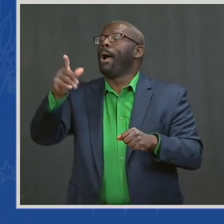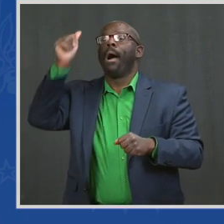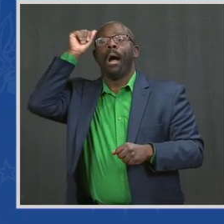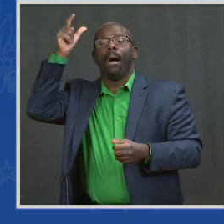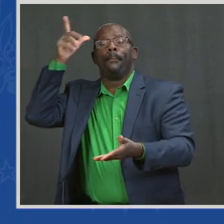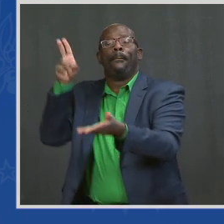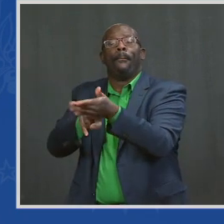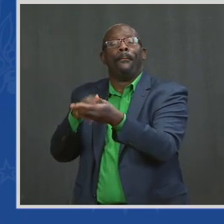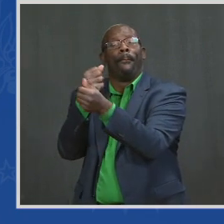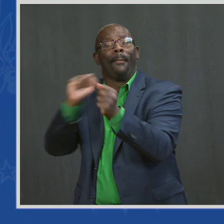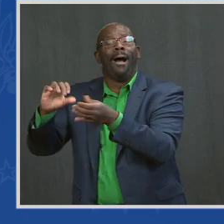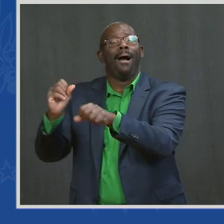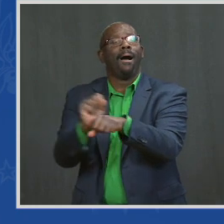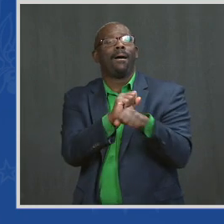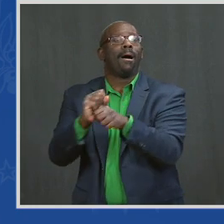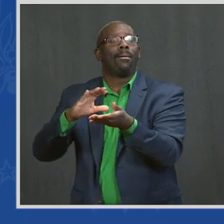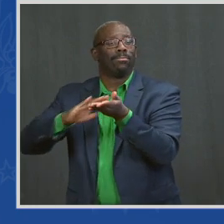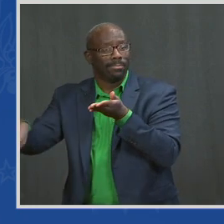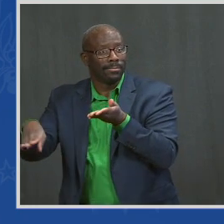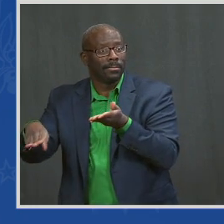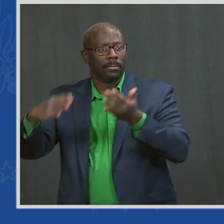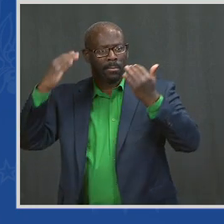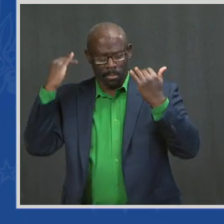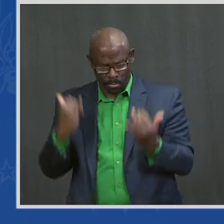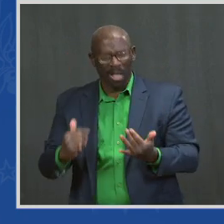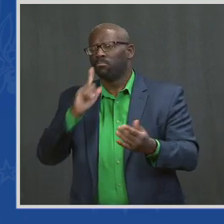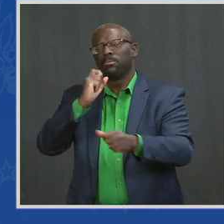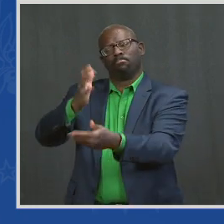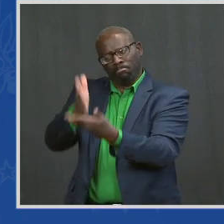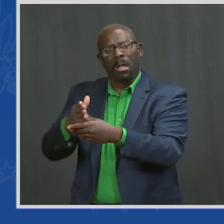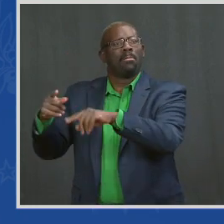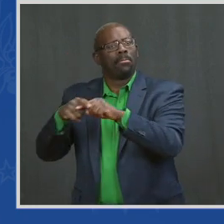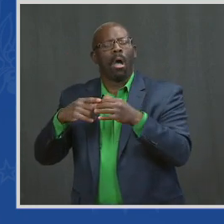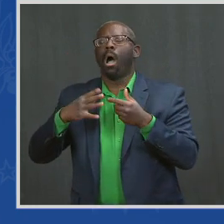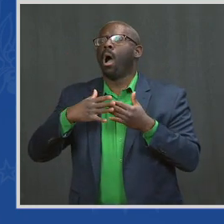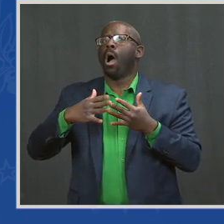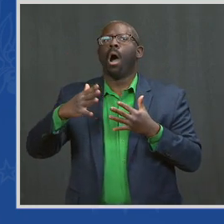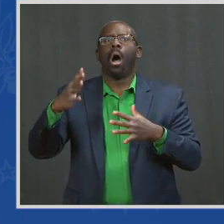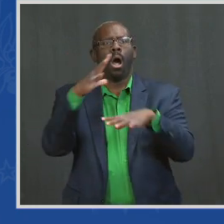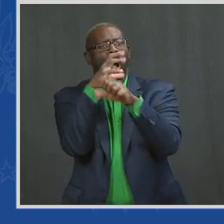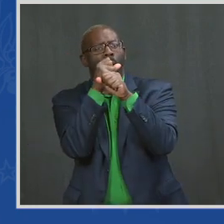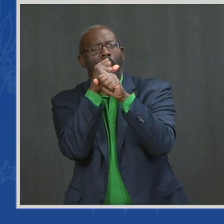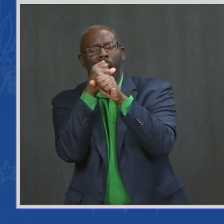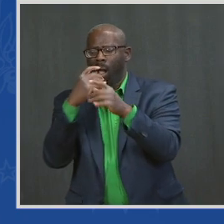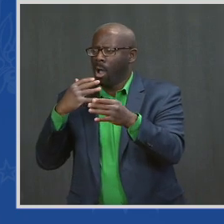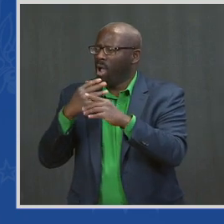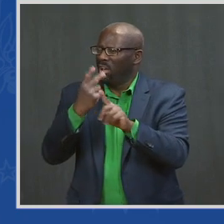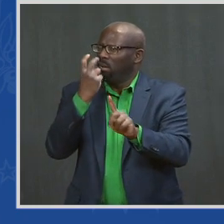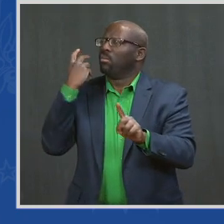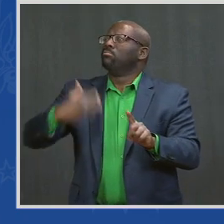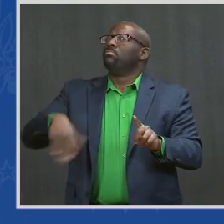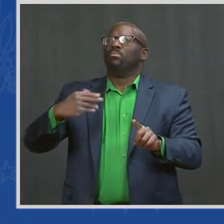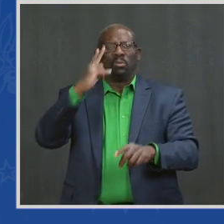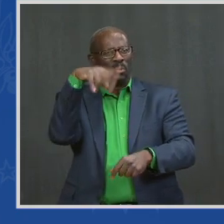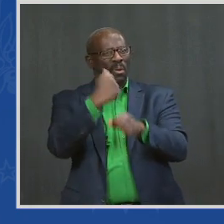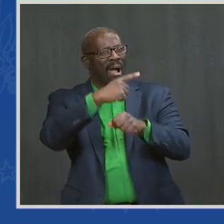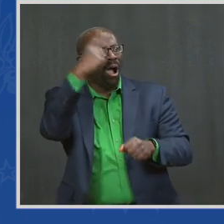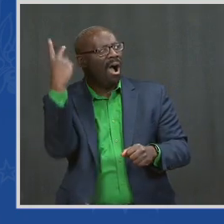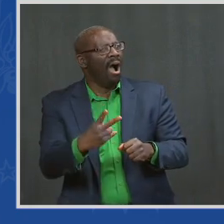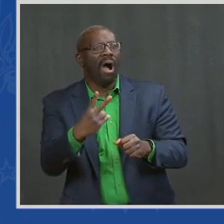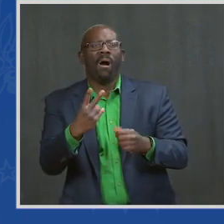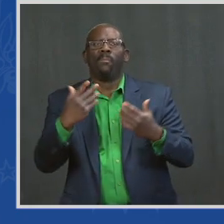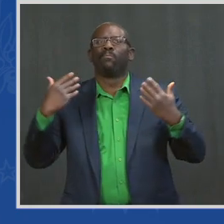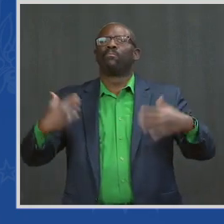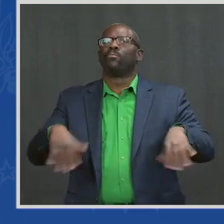Confederacy. So think about that. For more than 2 years, the enslaved people of Texas were kept